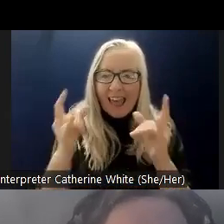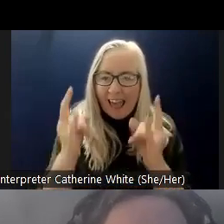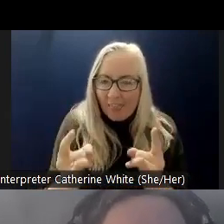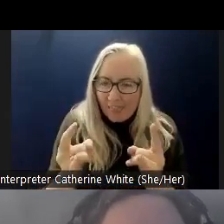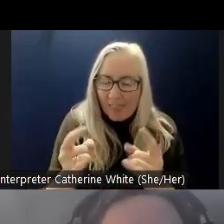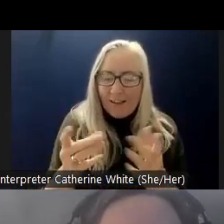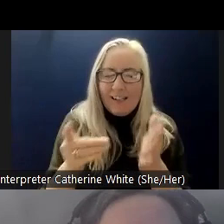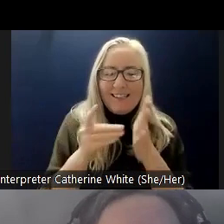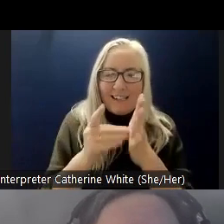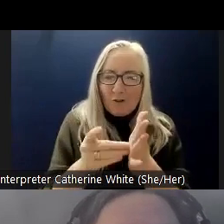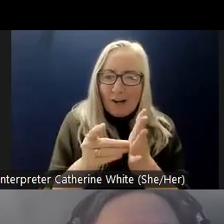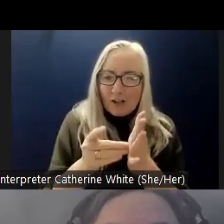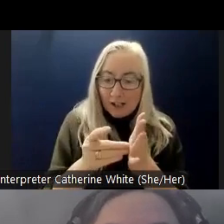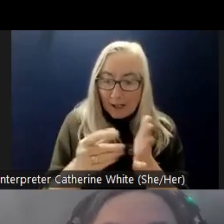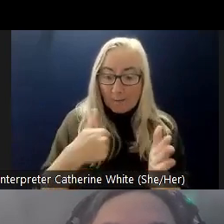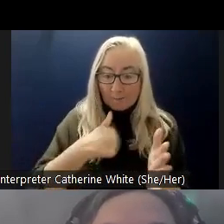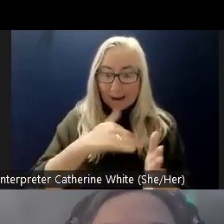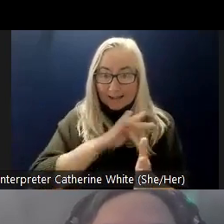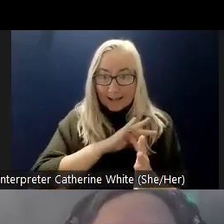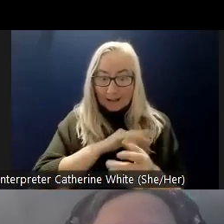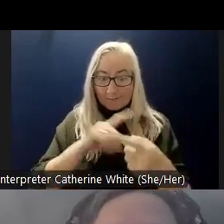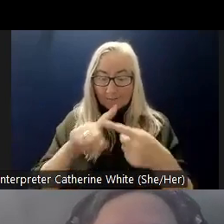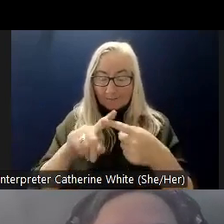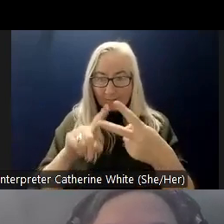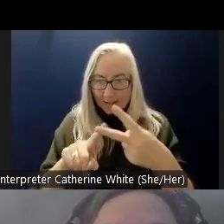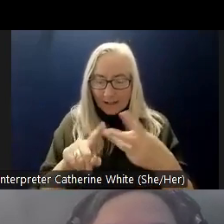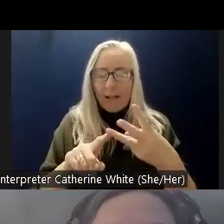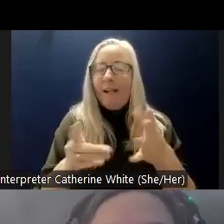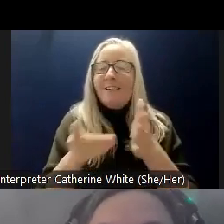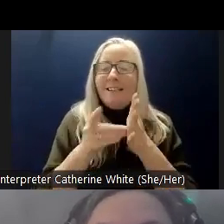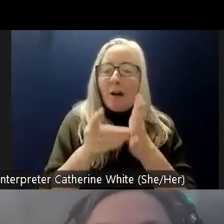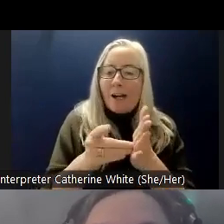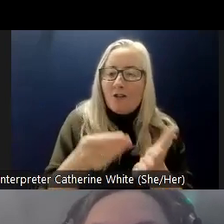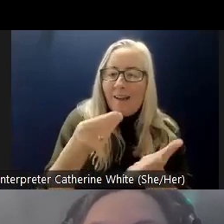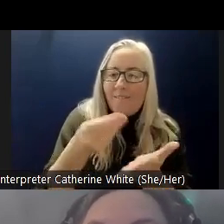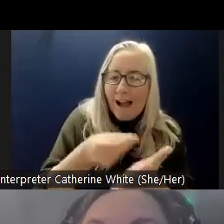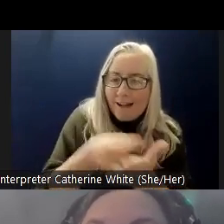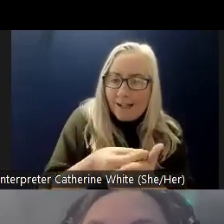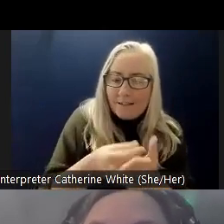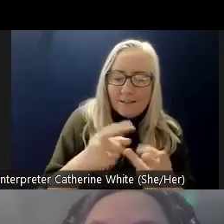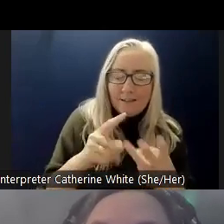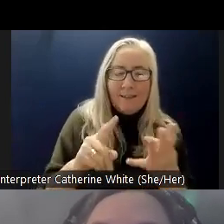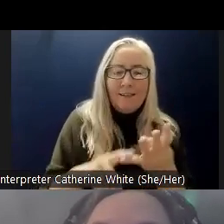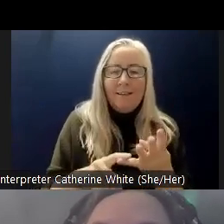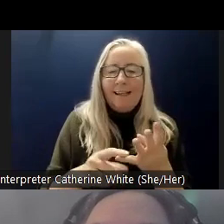director of public health, which is myself. There's a director of finance, people, e-health,